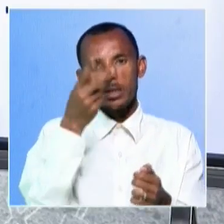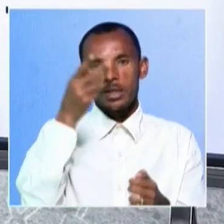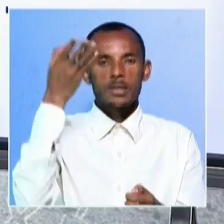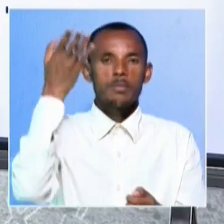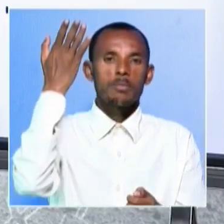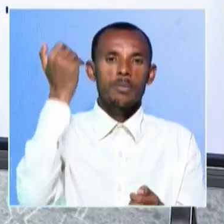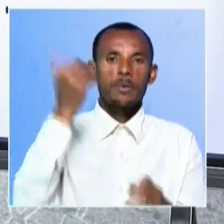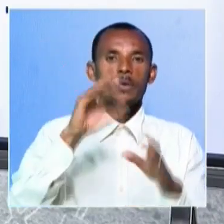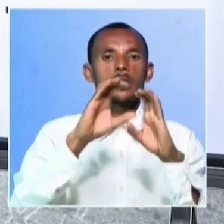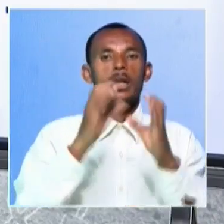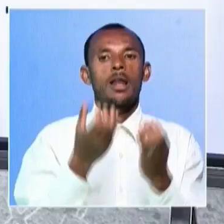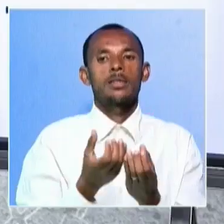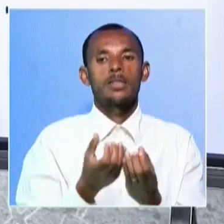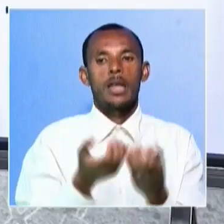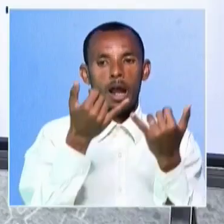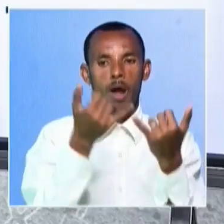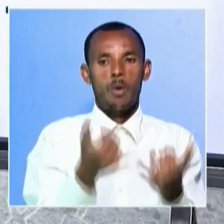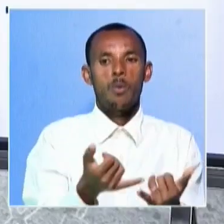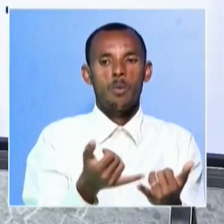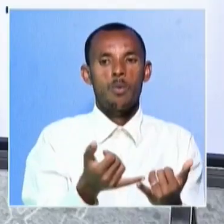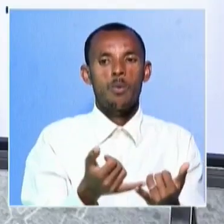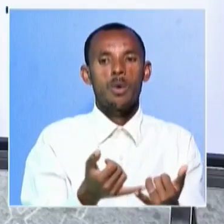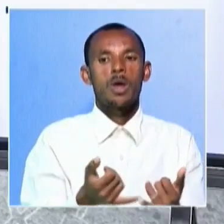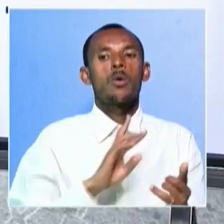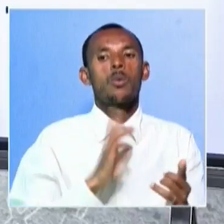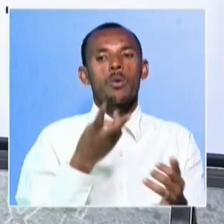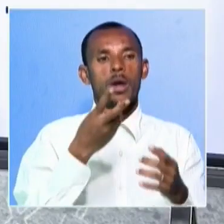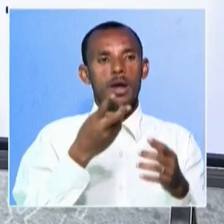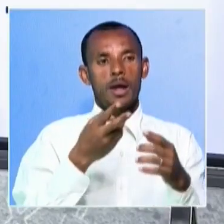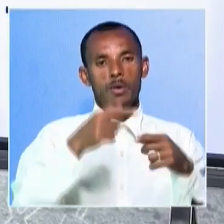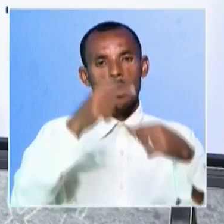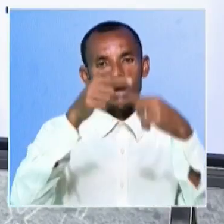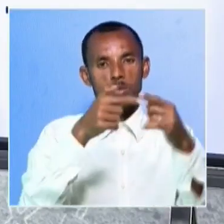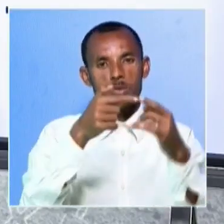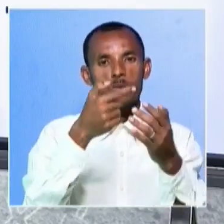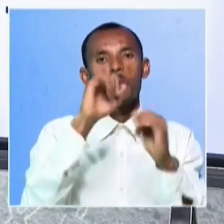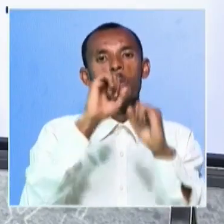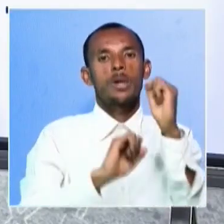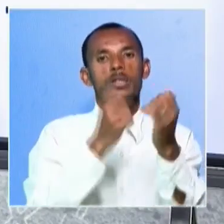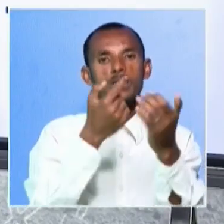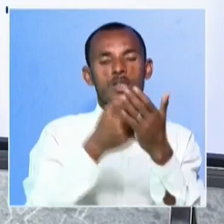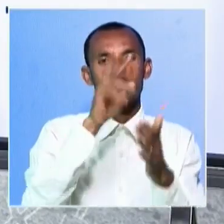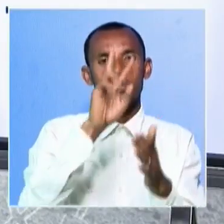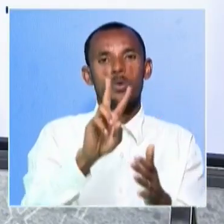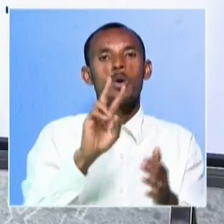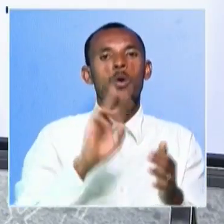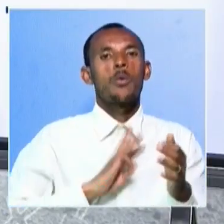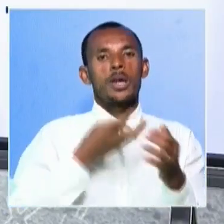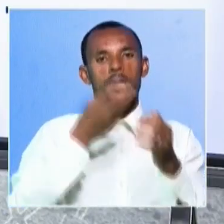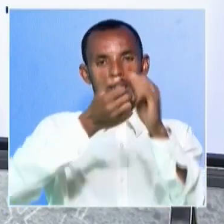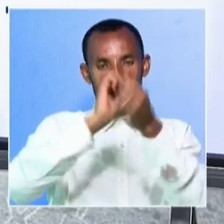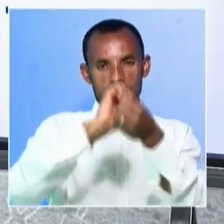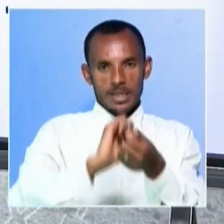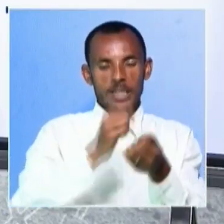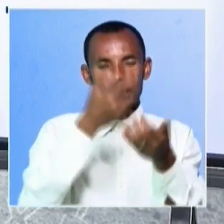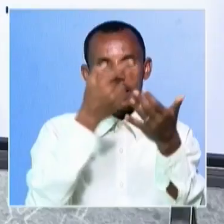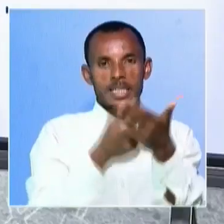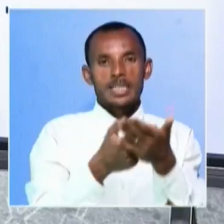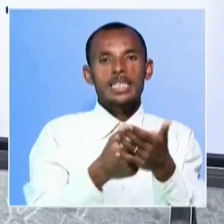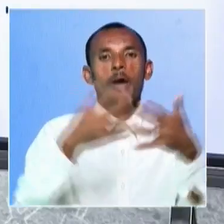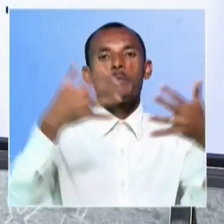period. Now, we are going to compare these two. So we changed this mixed fraction